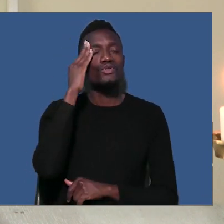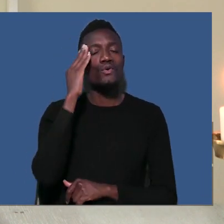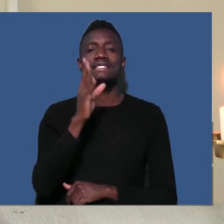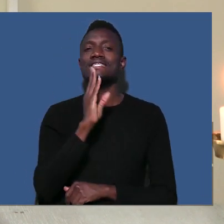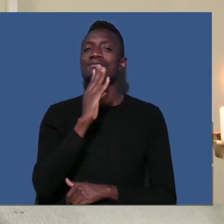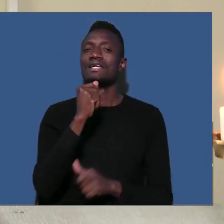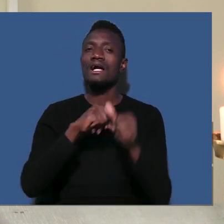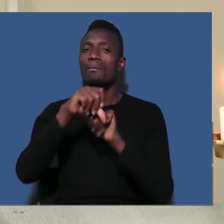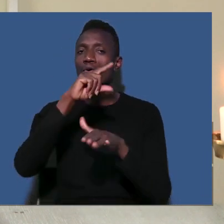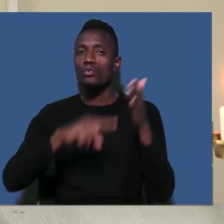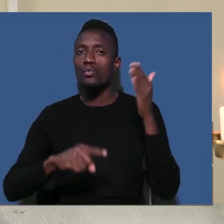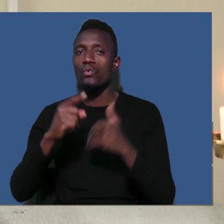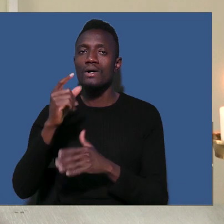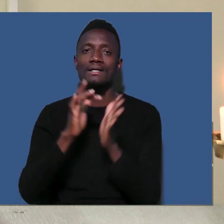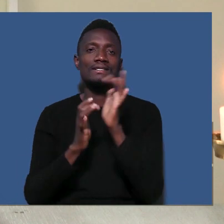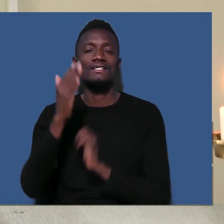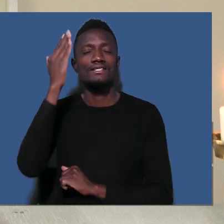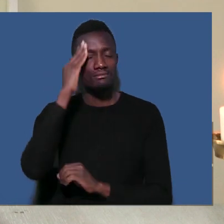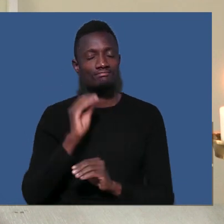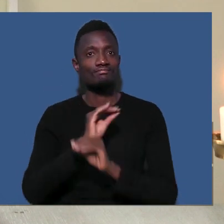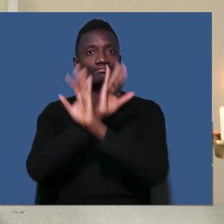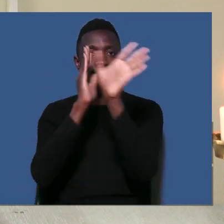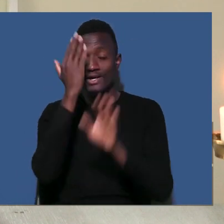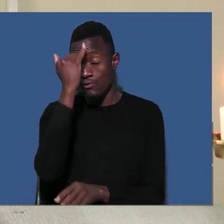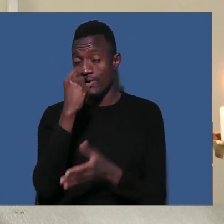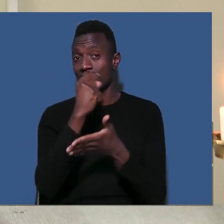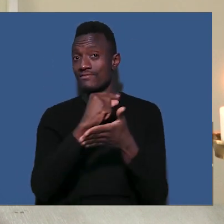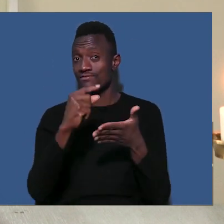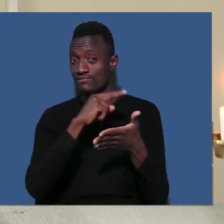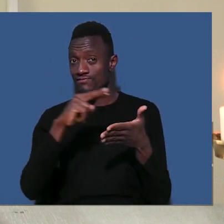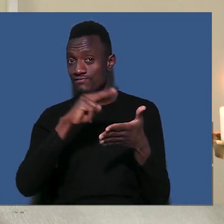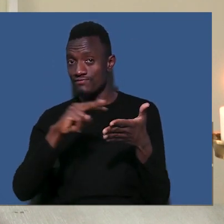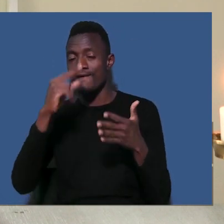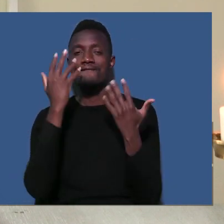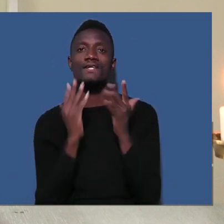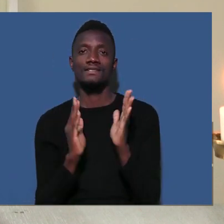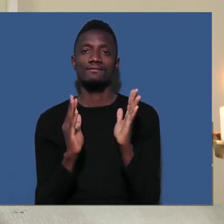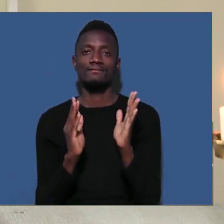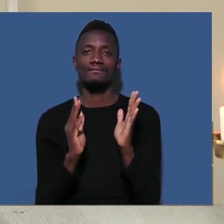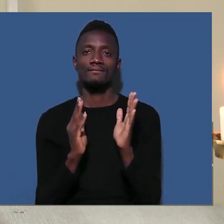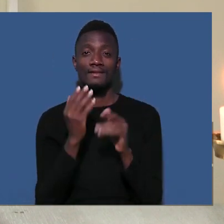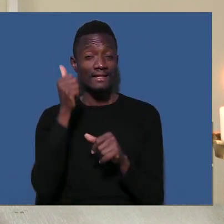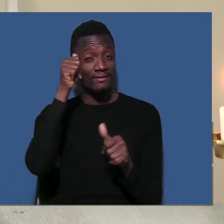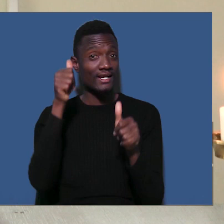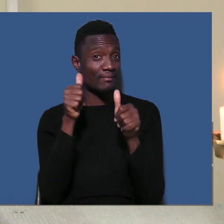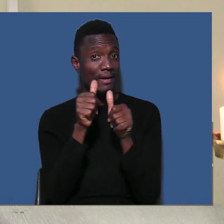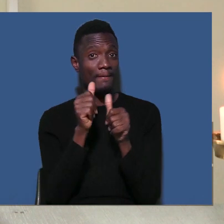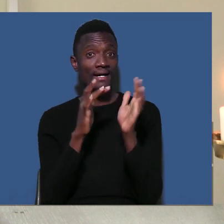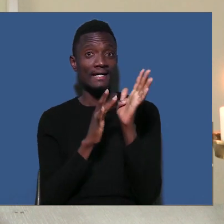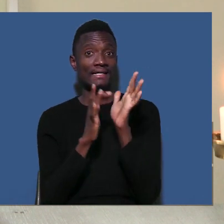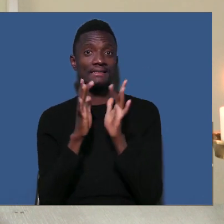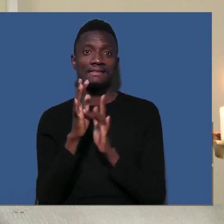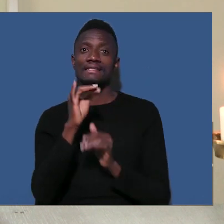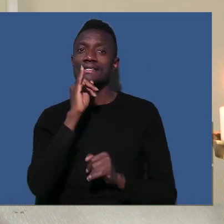He had read it. He didn't only have the scripture. Remember, Jesus is the word. And that's what